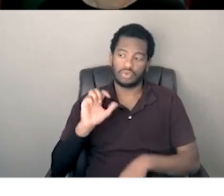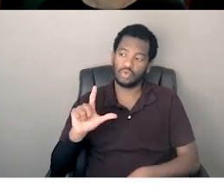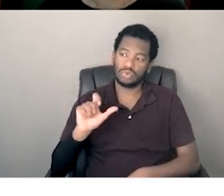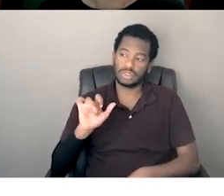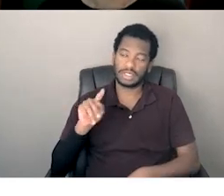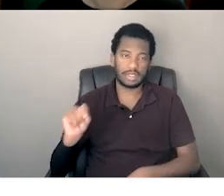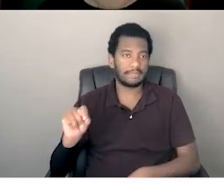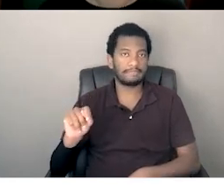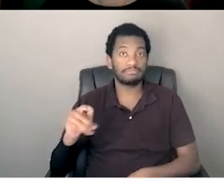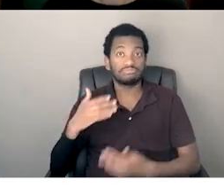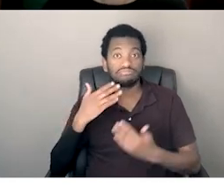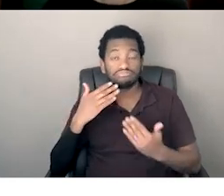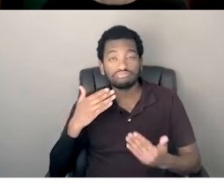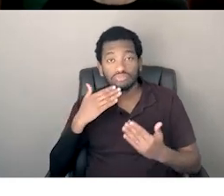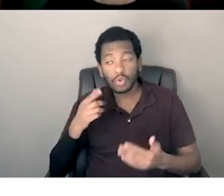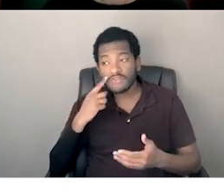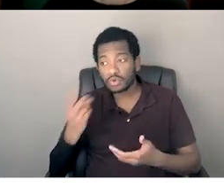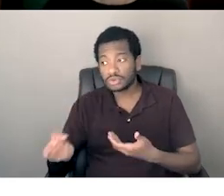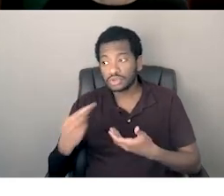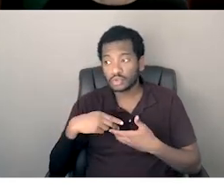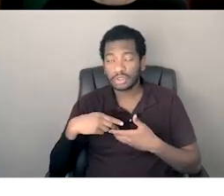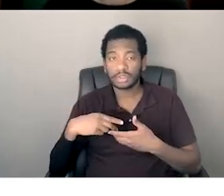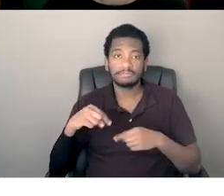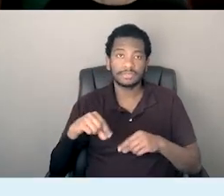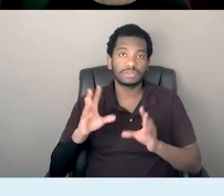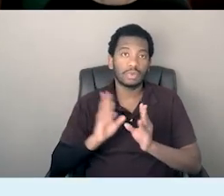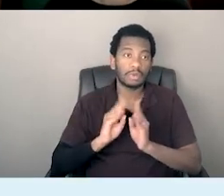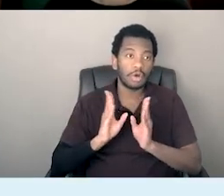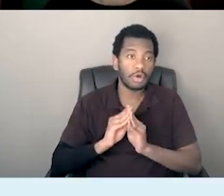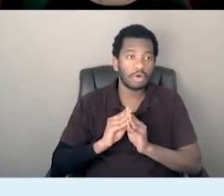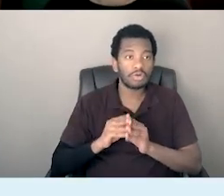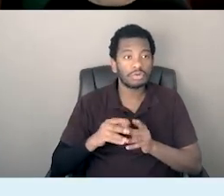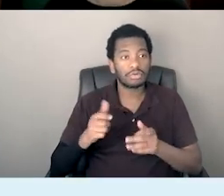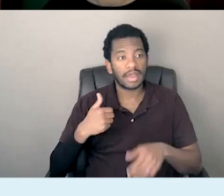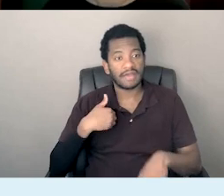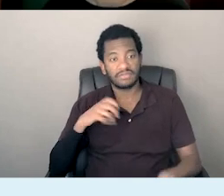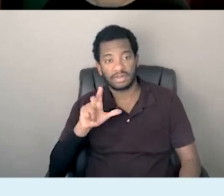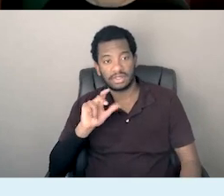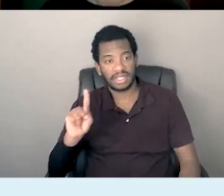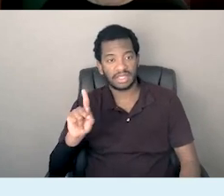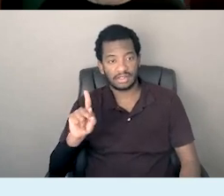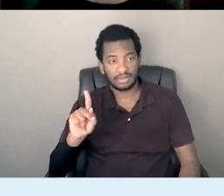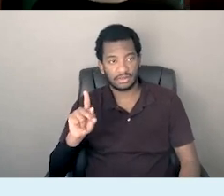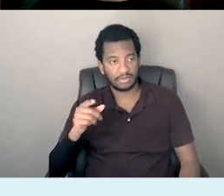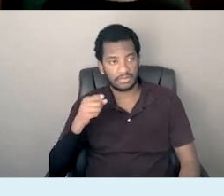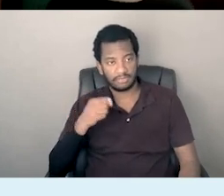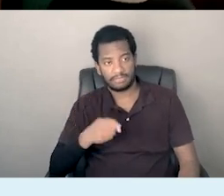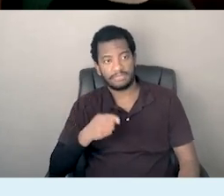So thank you for joining us for this webinar. The link to the toolkit itself is